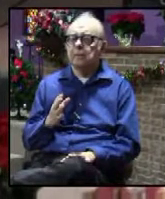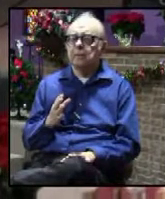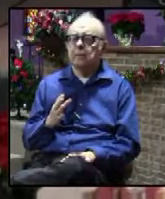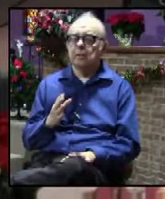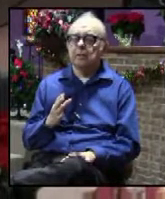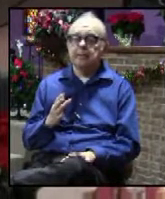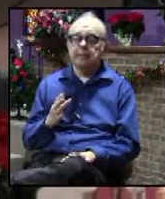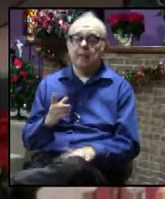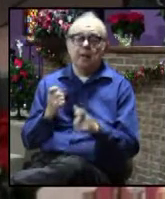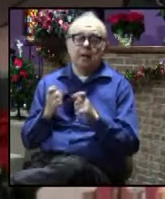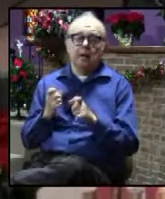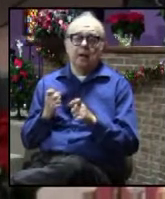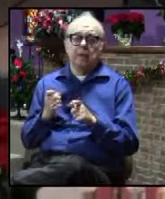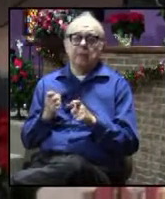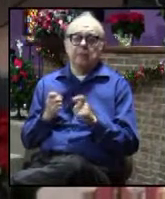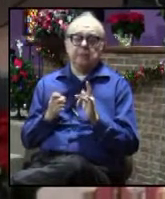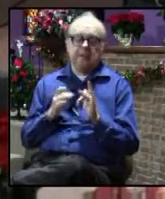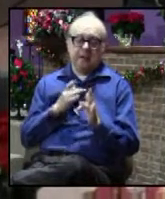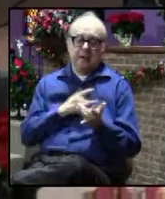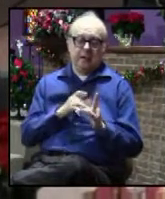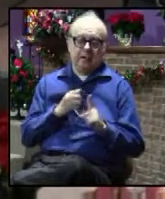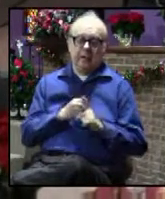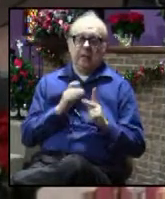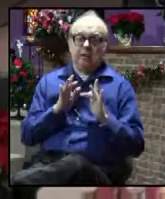All of a sudden, there's some skips